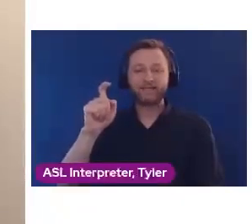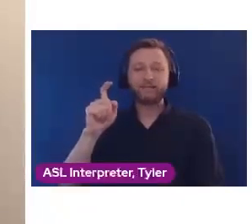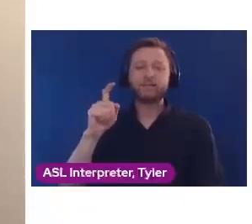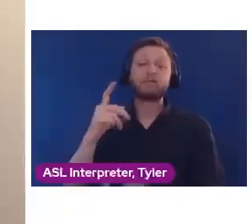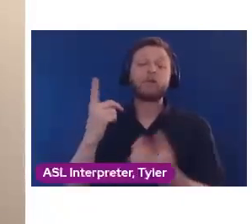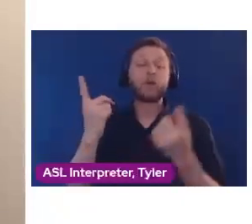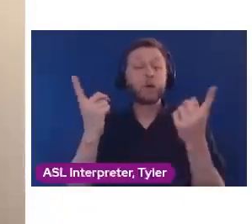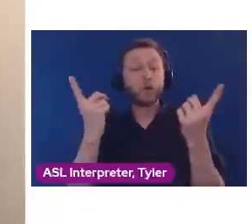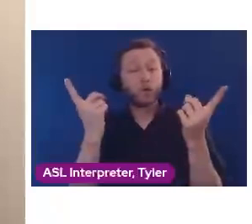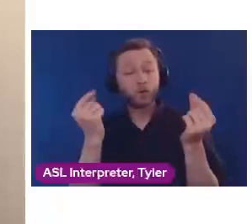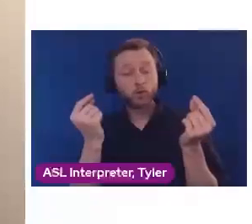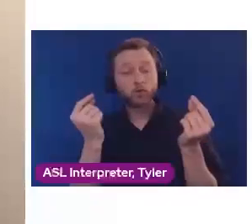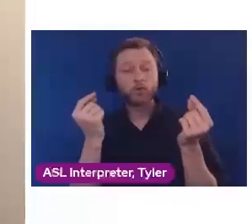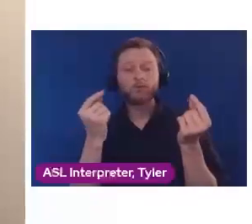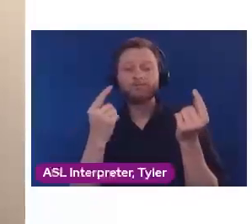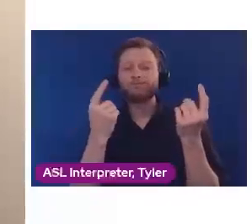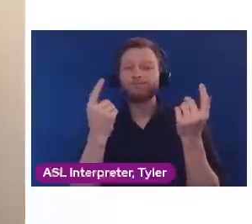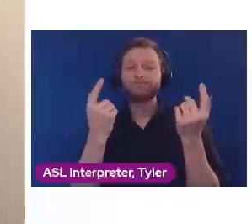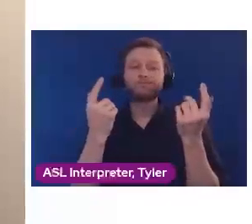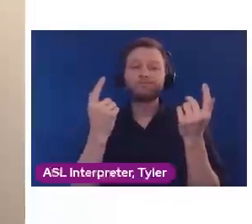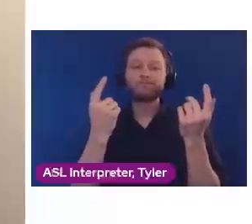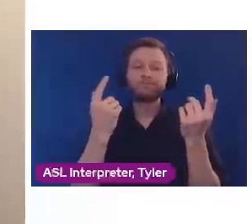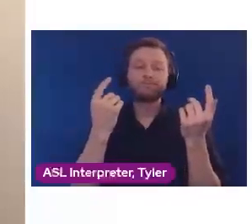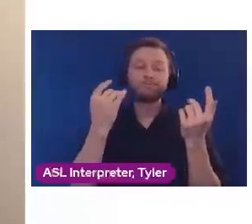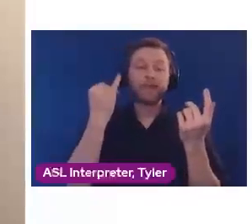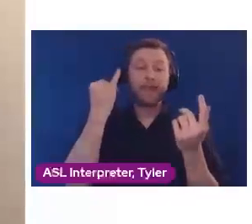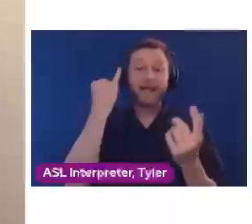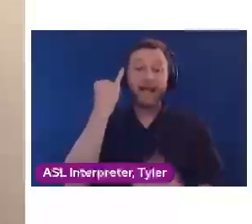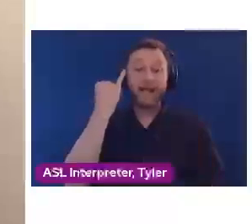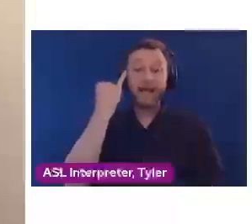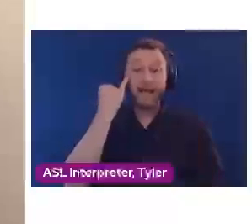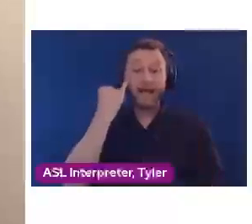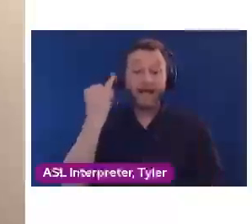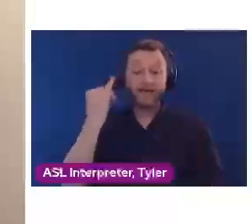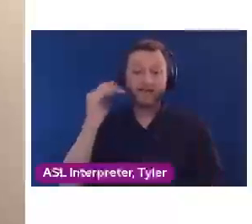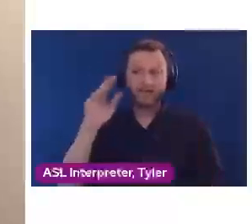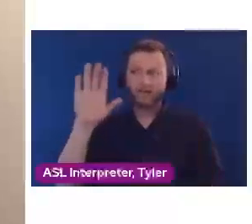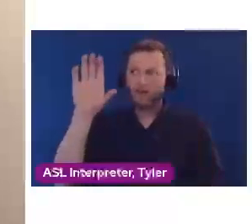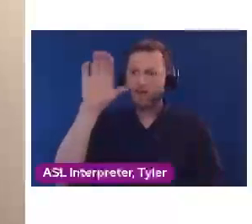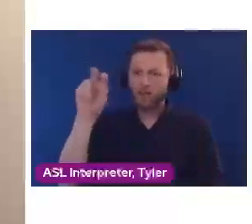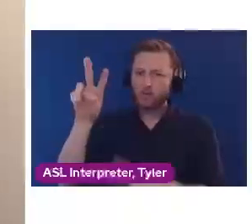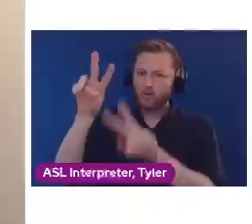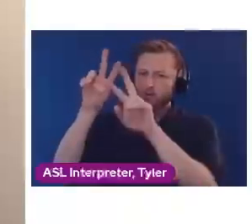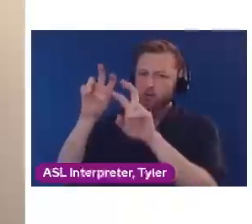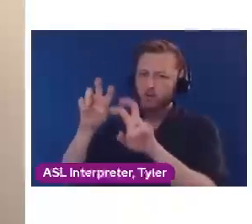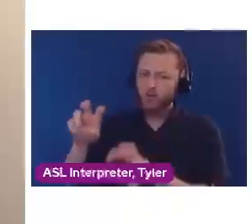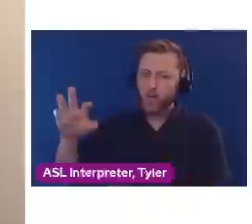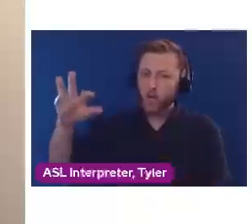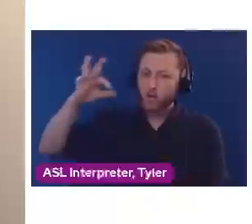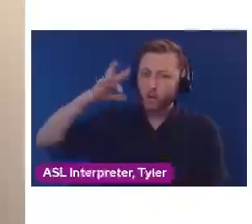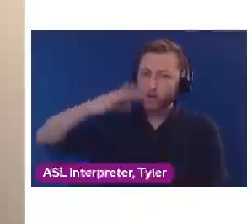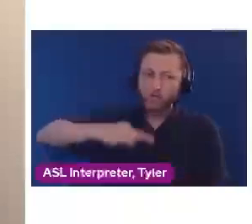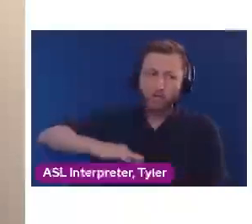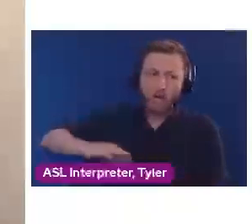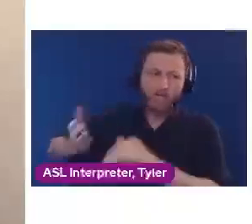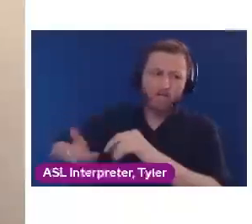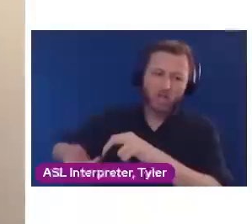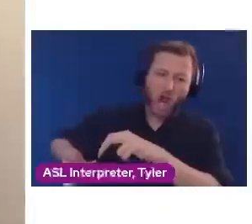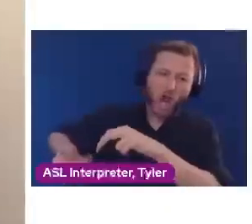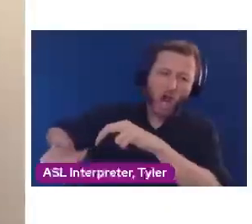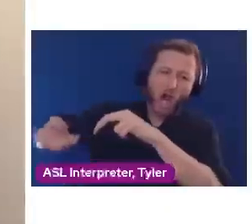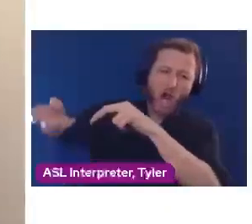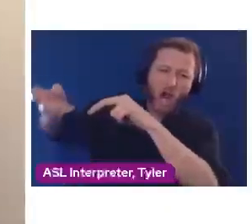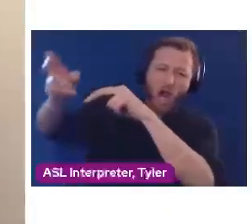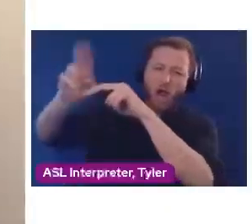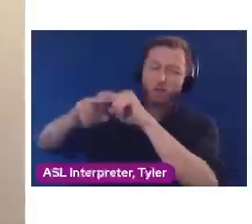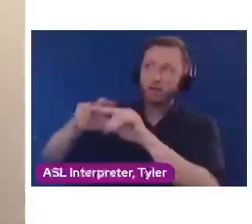if your profits get like just abusive in their percentage points, then we're going to claw them back